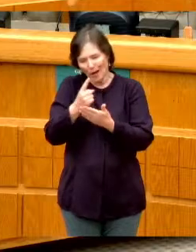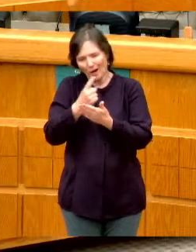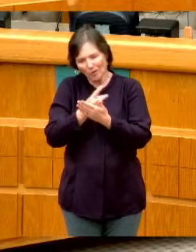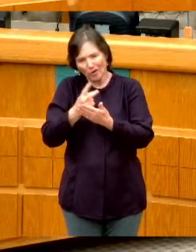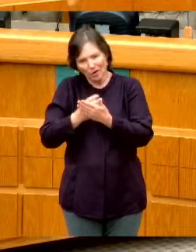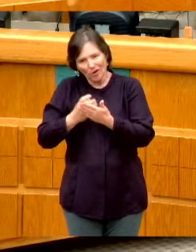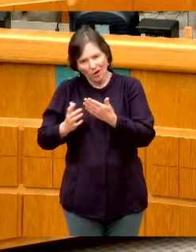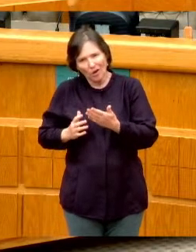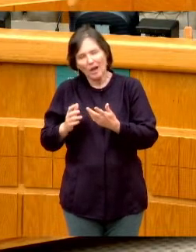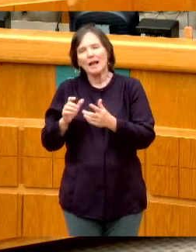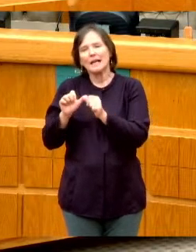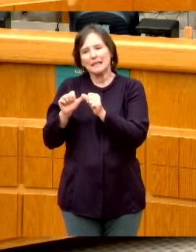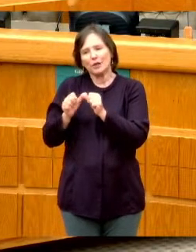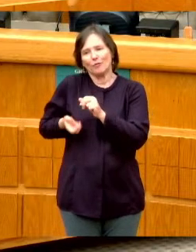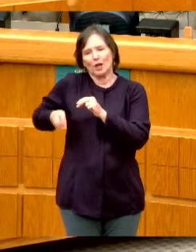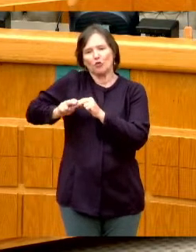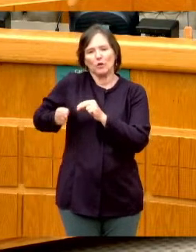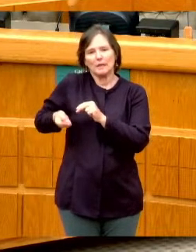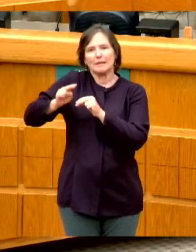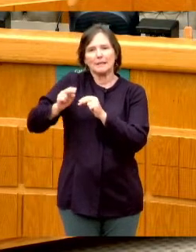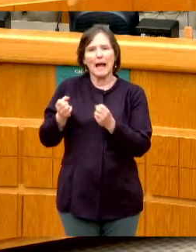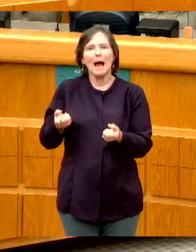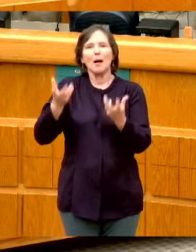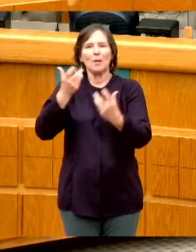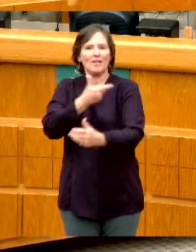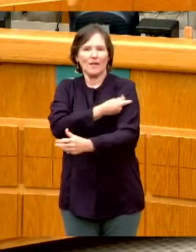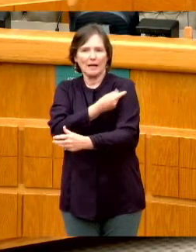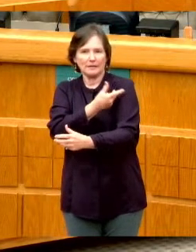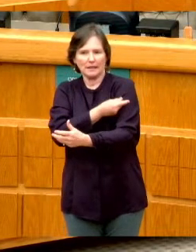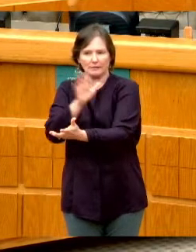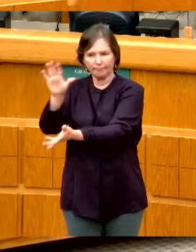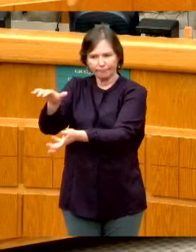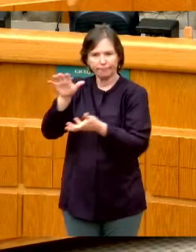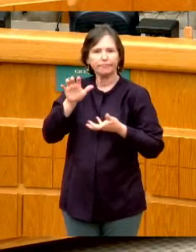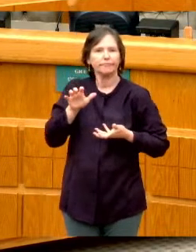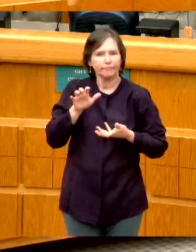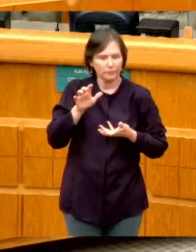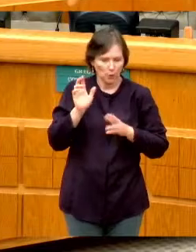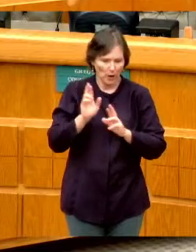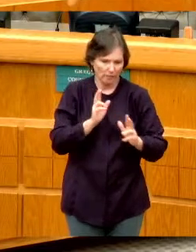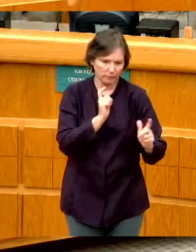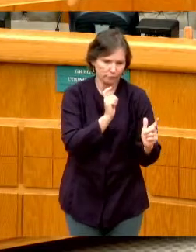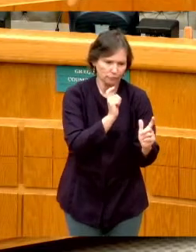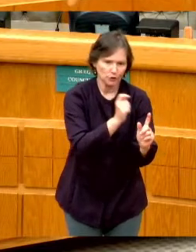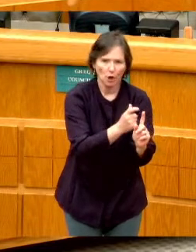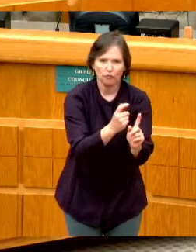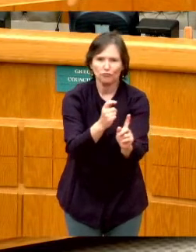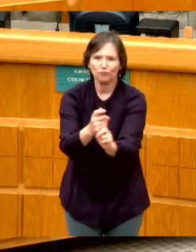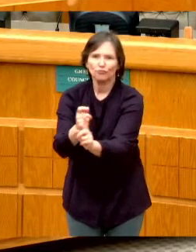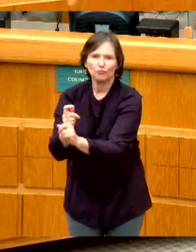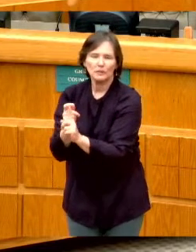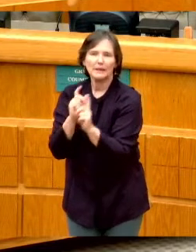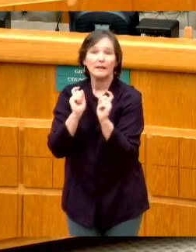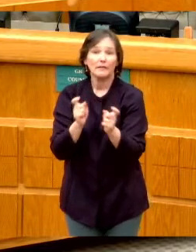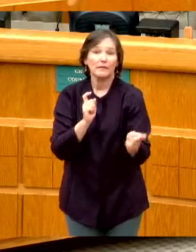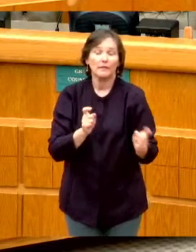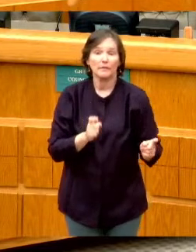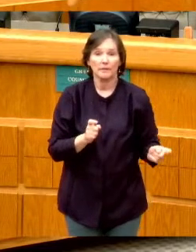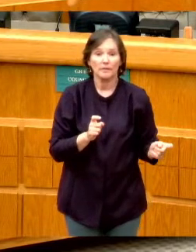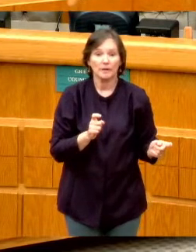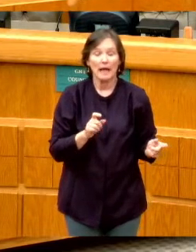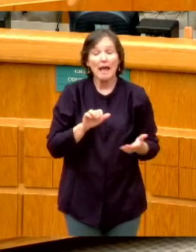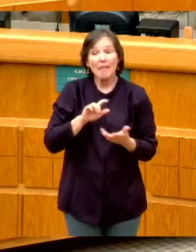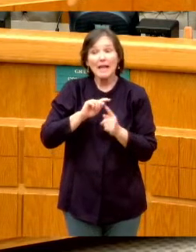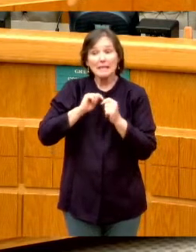that 5,000 goal. And it takes working as a team to make sure this delivery is actually possible. Sometimes that team